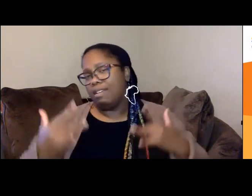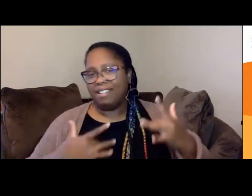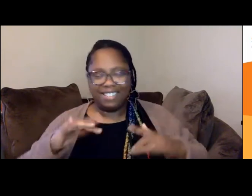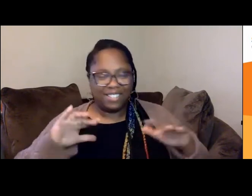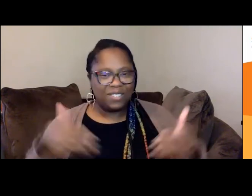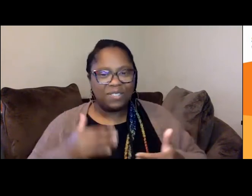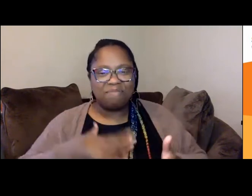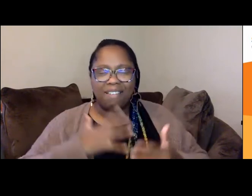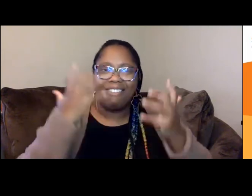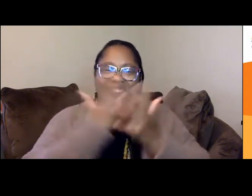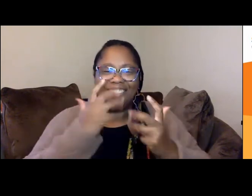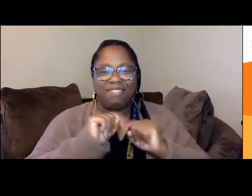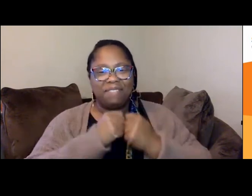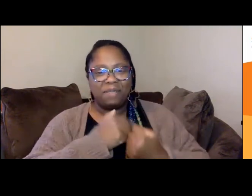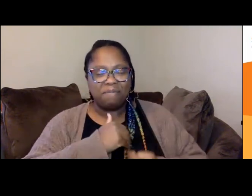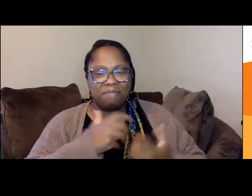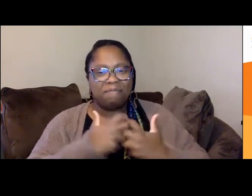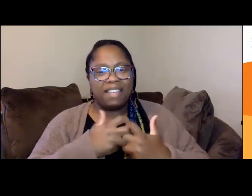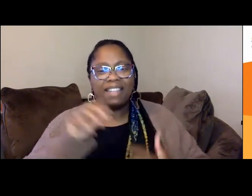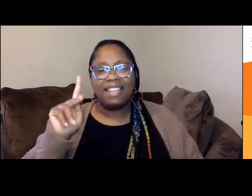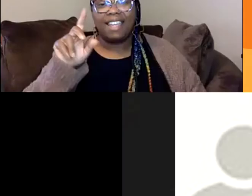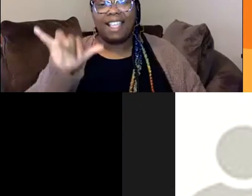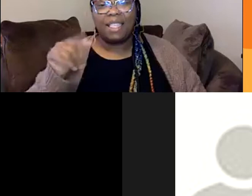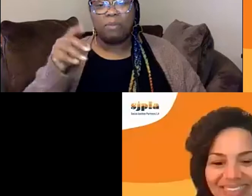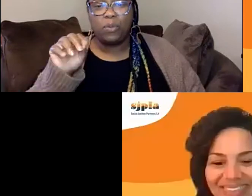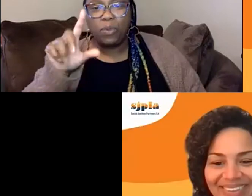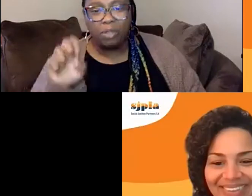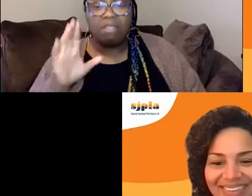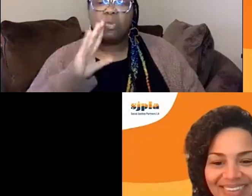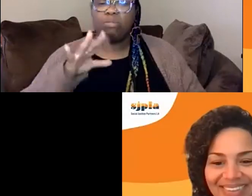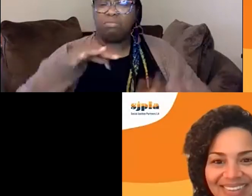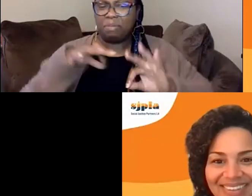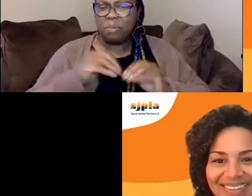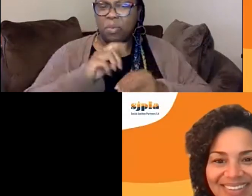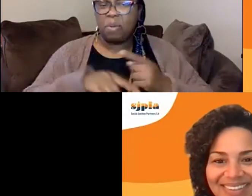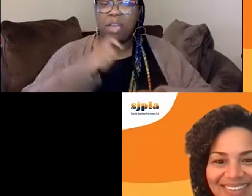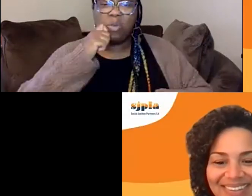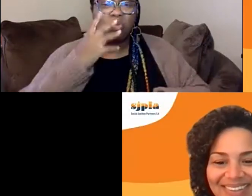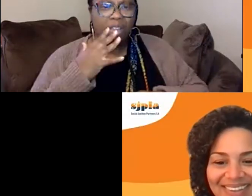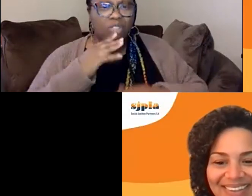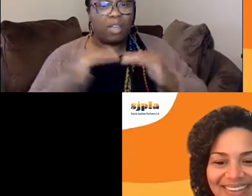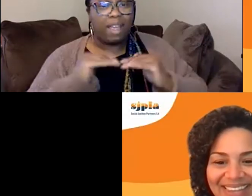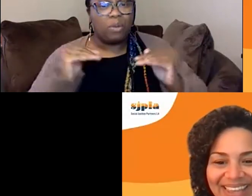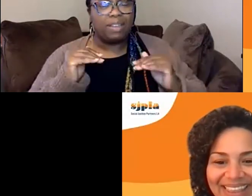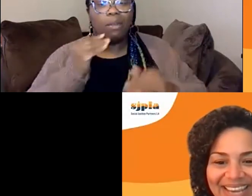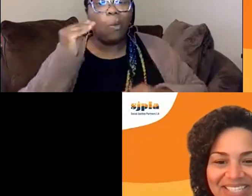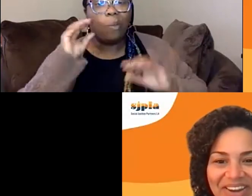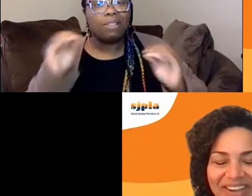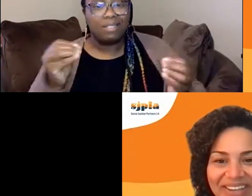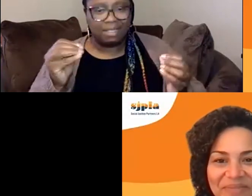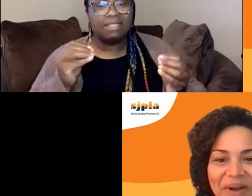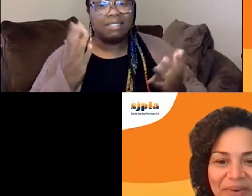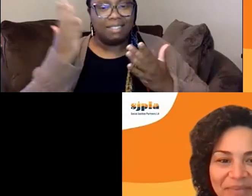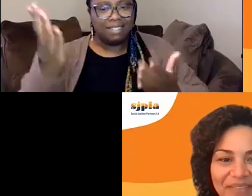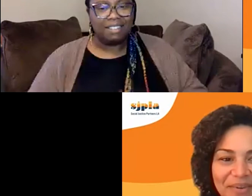to my awesome teammate, Kelly Poole, to tell us a little bit more about the Racial Equity and Homelessness Initiative. Thanks,